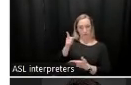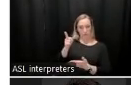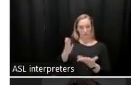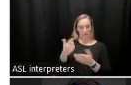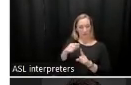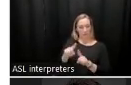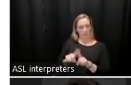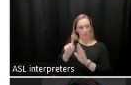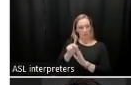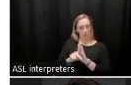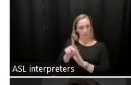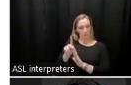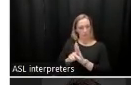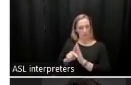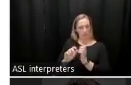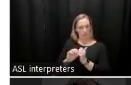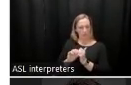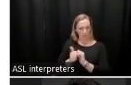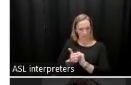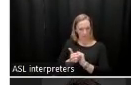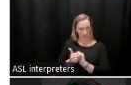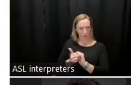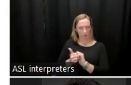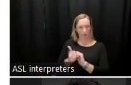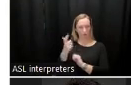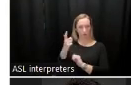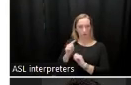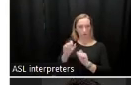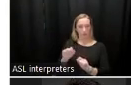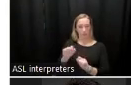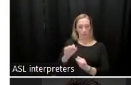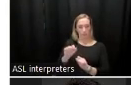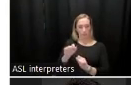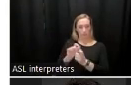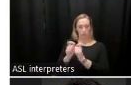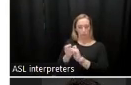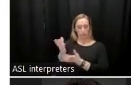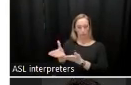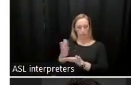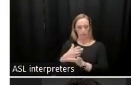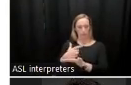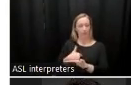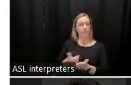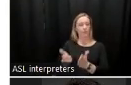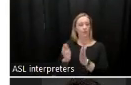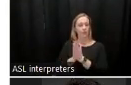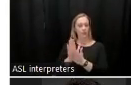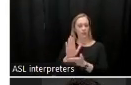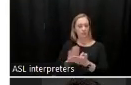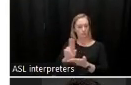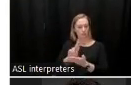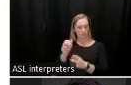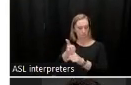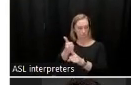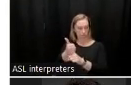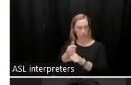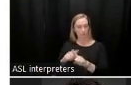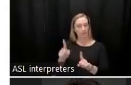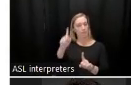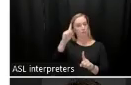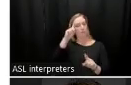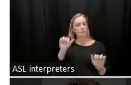about ways in which an existing grant can be rebudgeted. So I would check with your institution itself, but I think it's possible